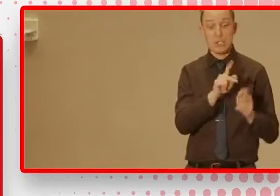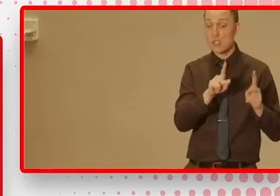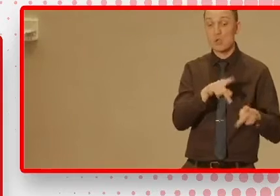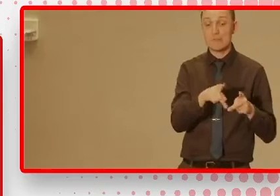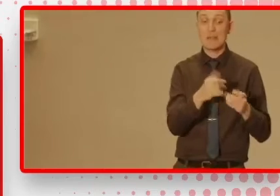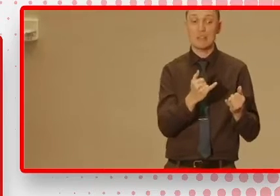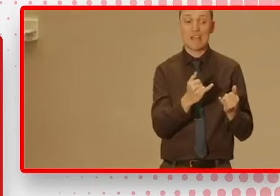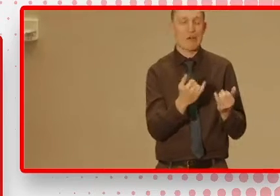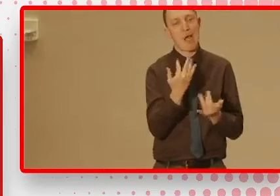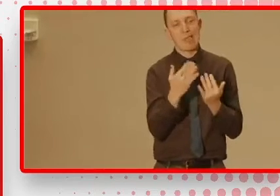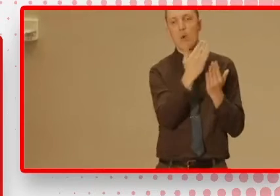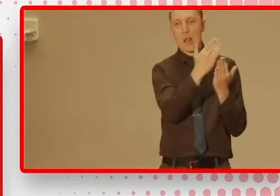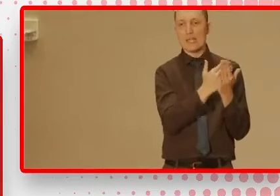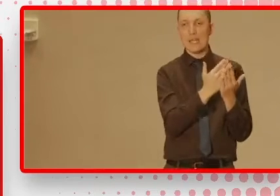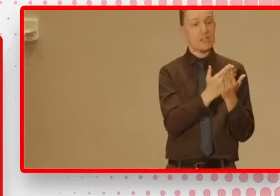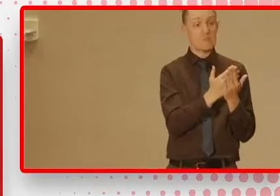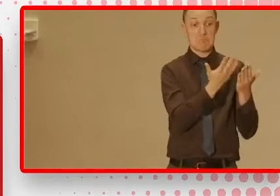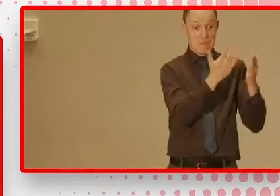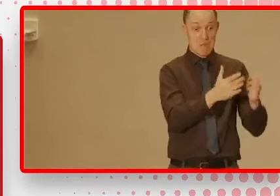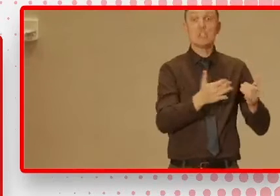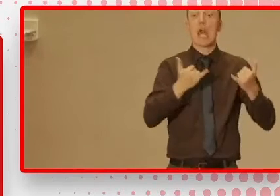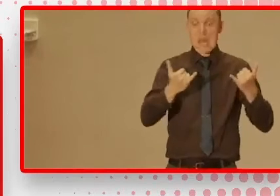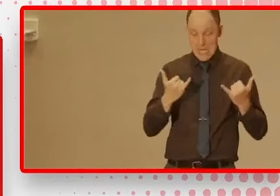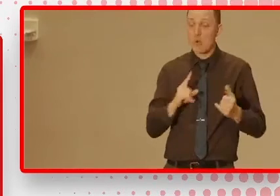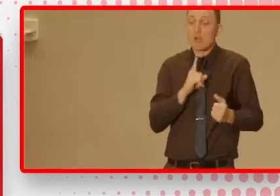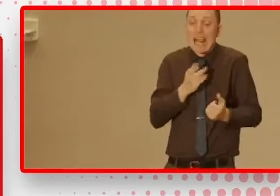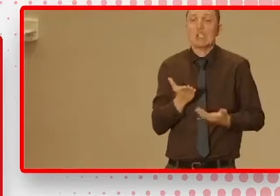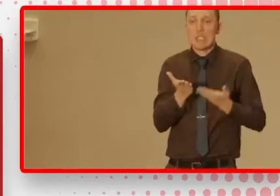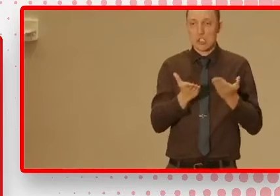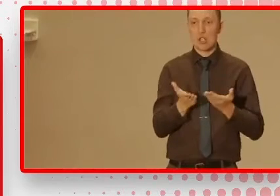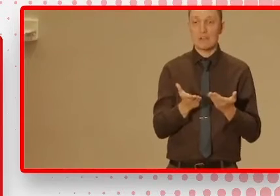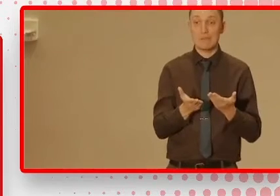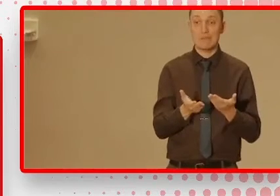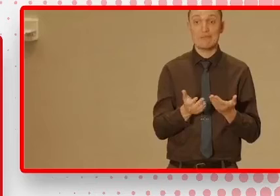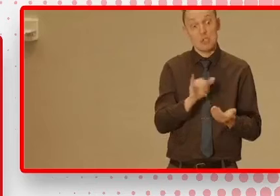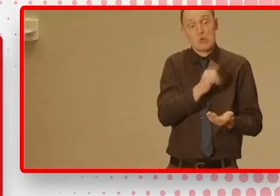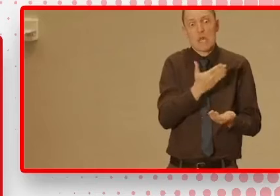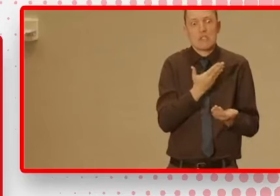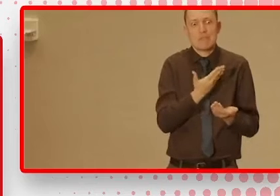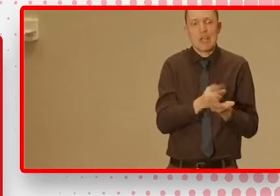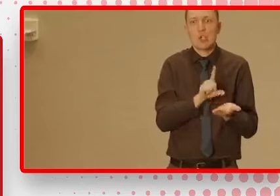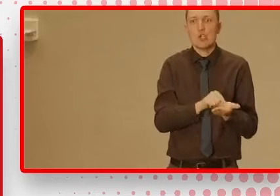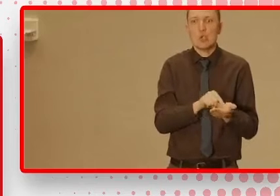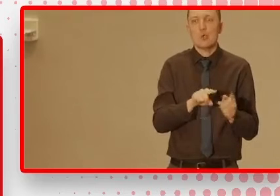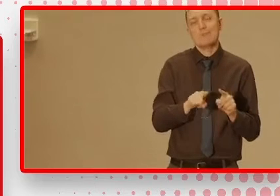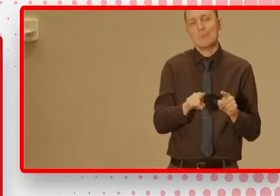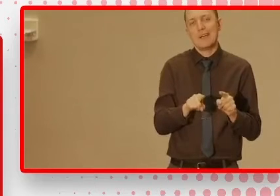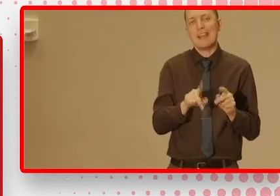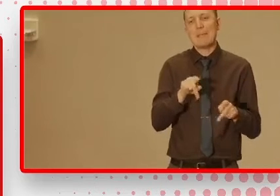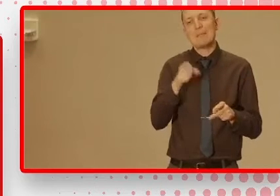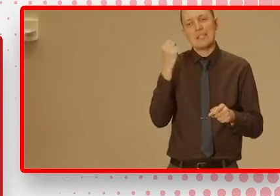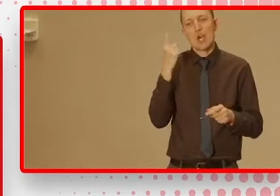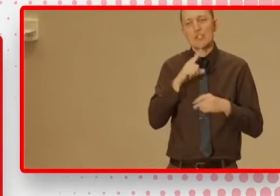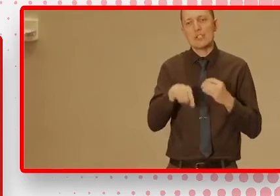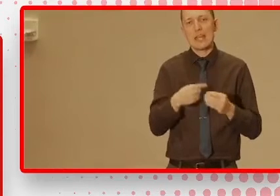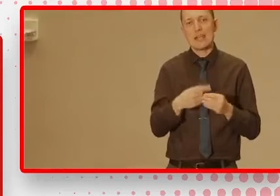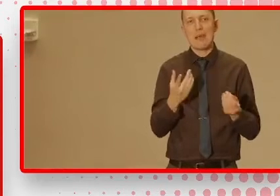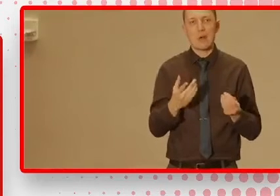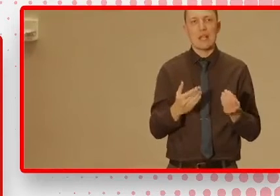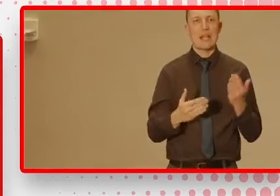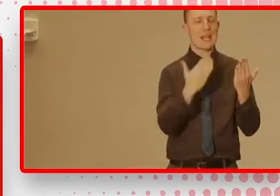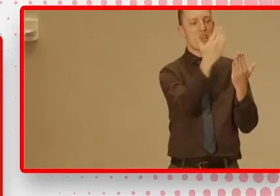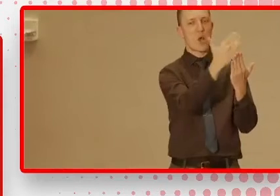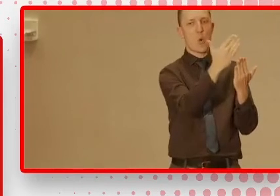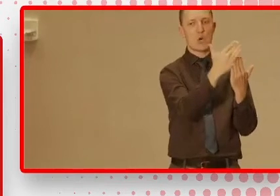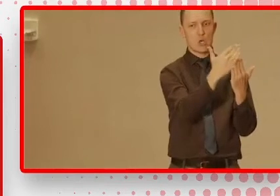wait list and go ahead and serve those individuals. So that's the good news, but people always need to understand about the order selection whenever